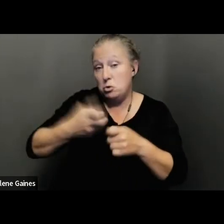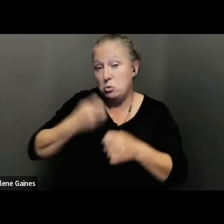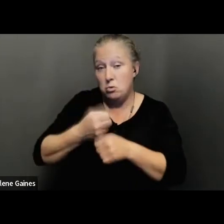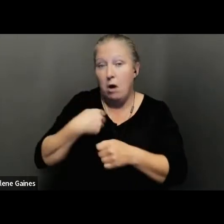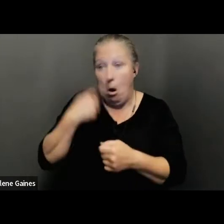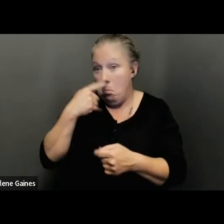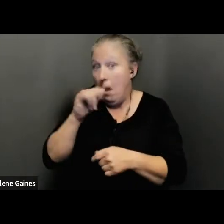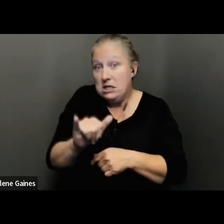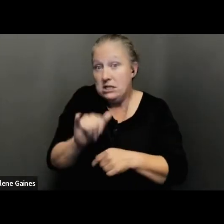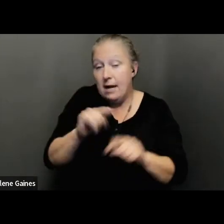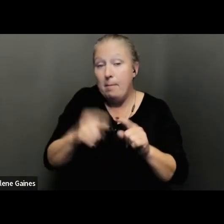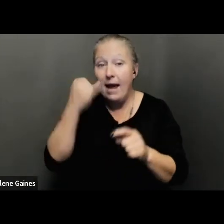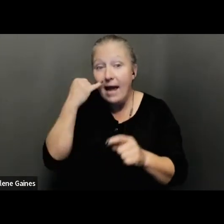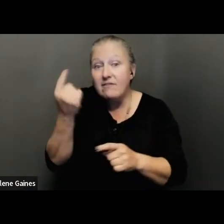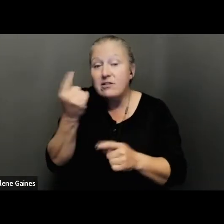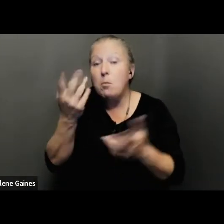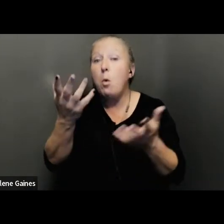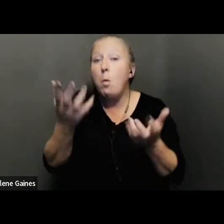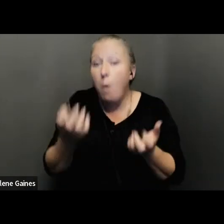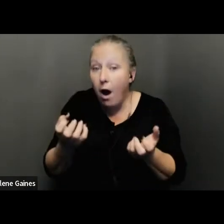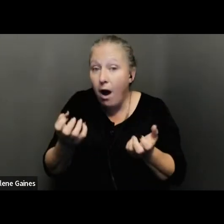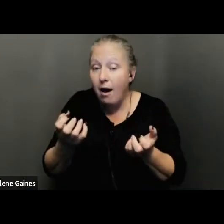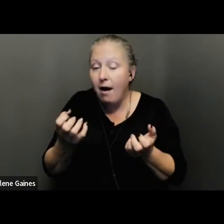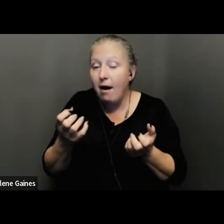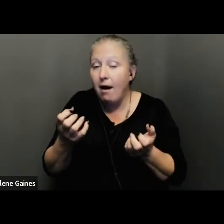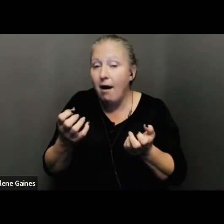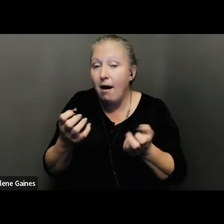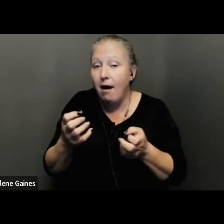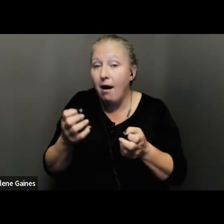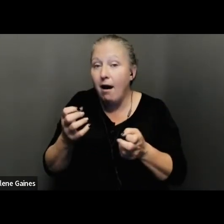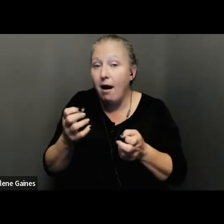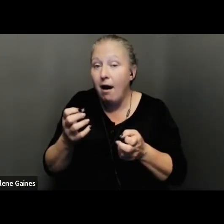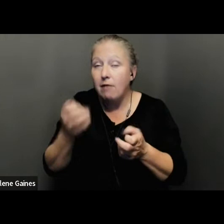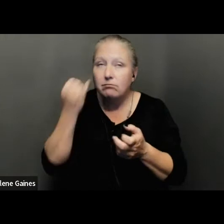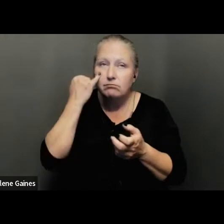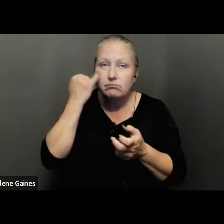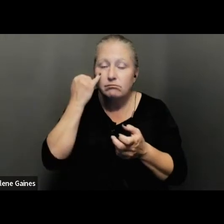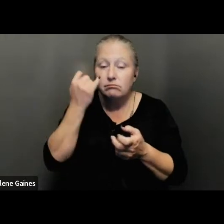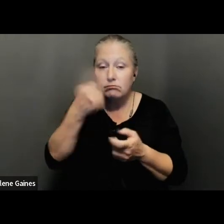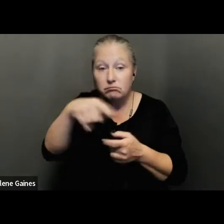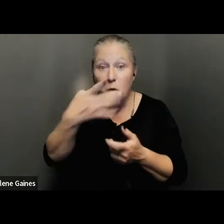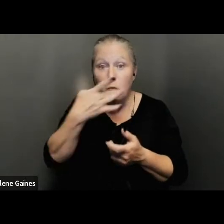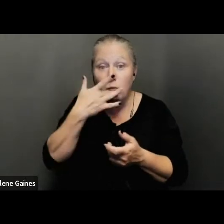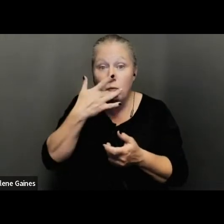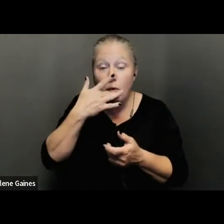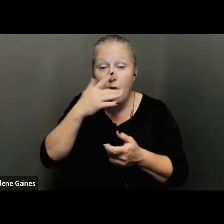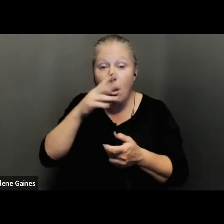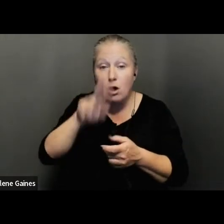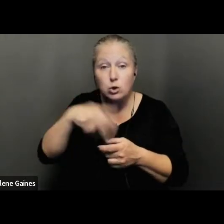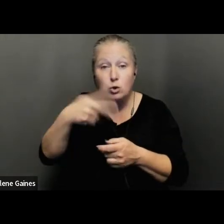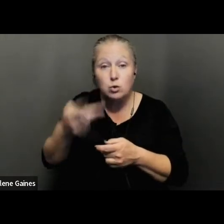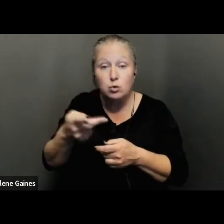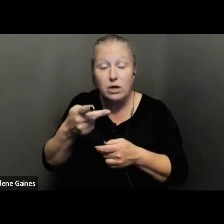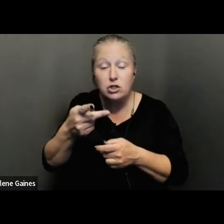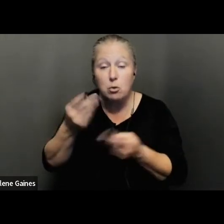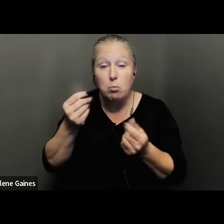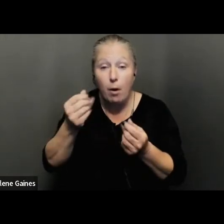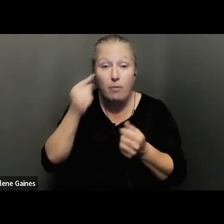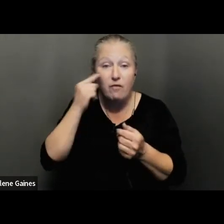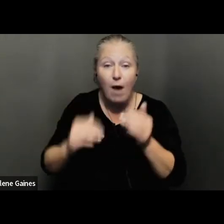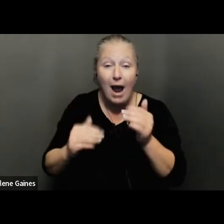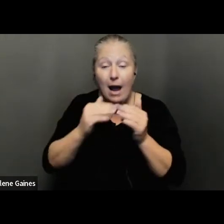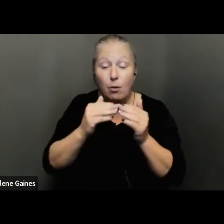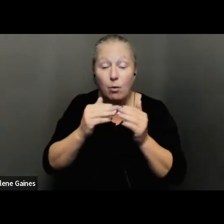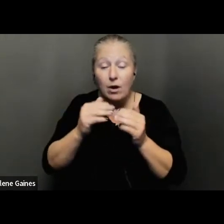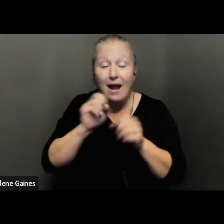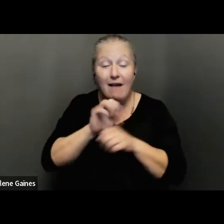but I just wanted to put that out there if somebody wanted to say one of you wanted to switch the property committee for the Equity Advisory Committee, I'd be open to that as